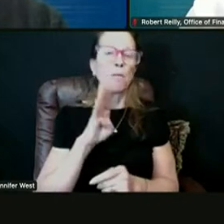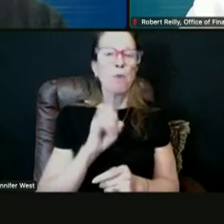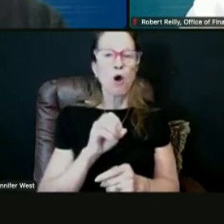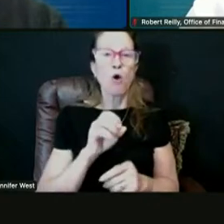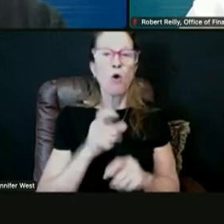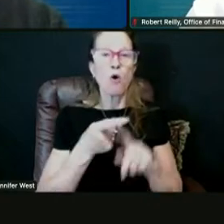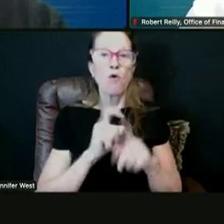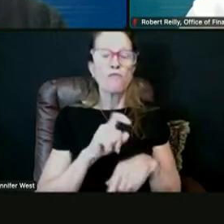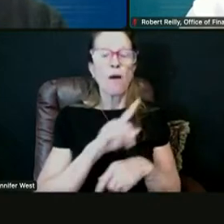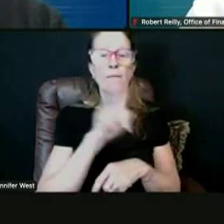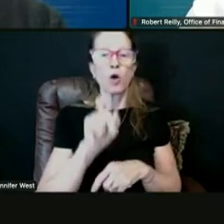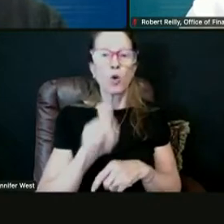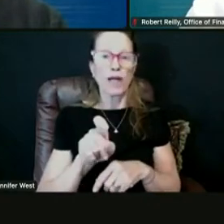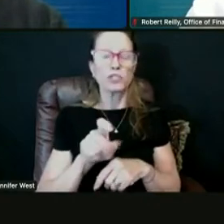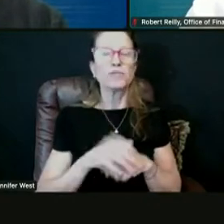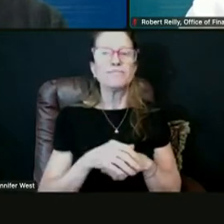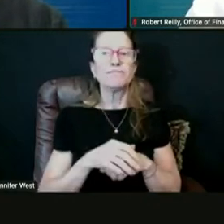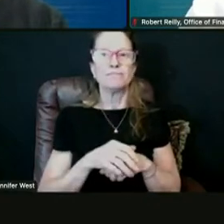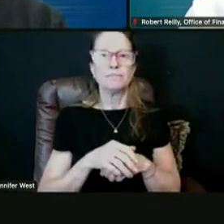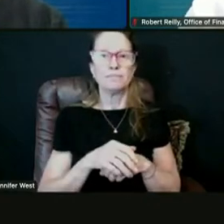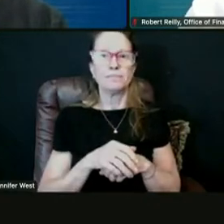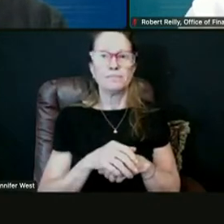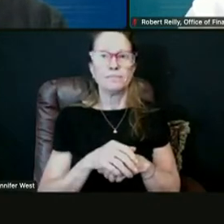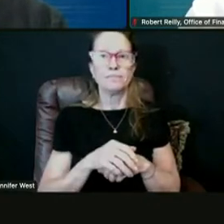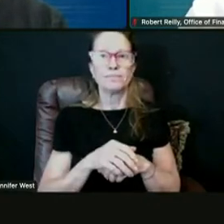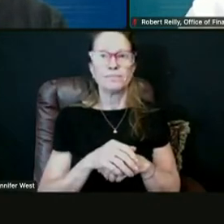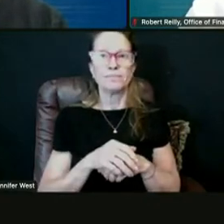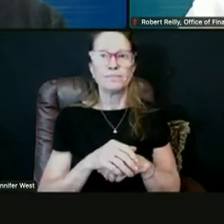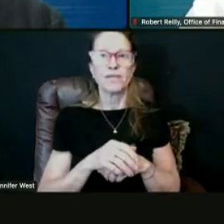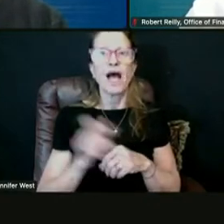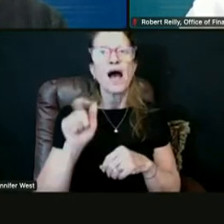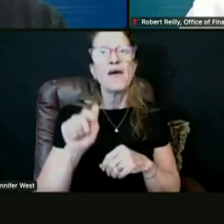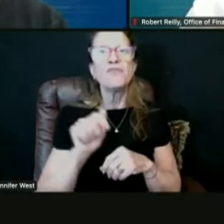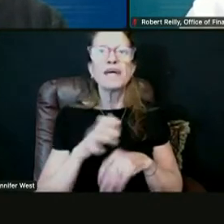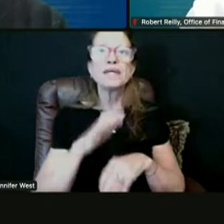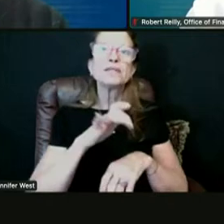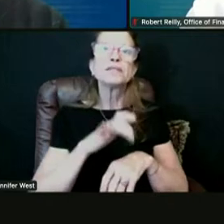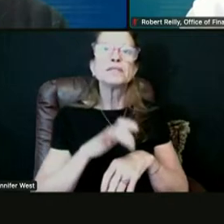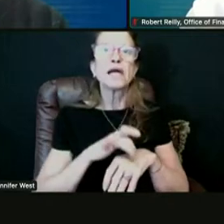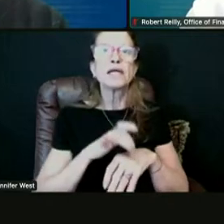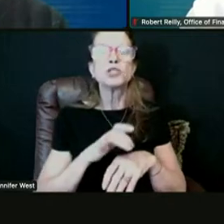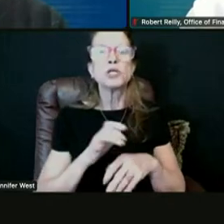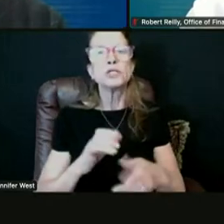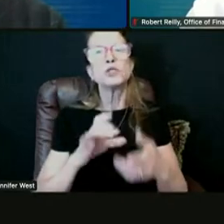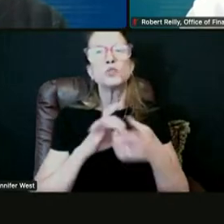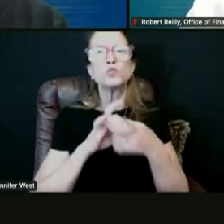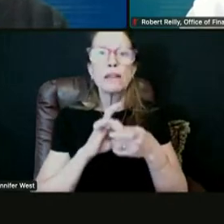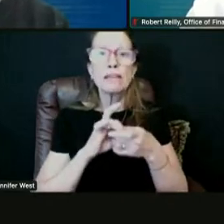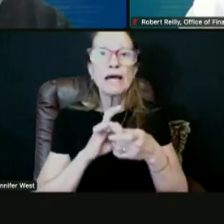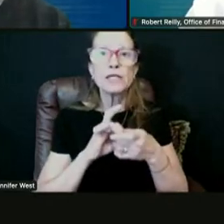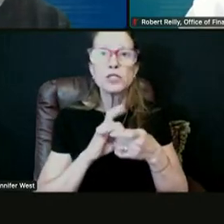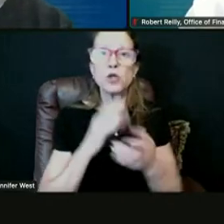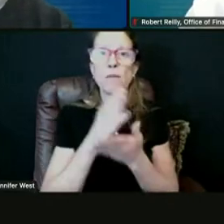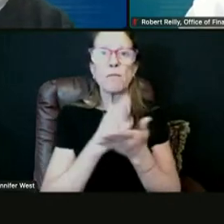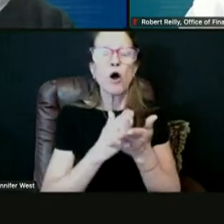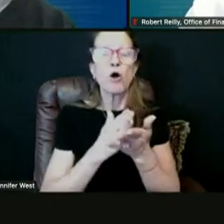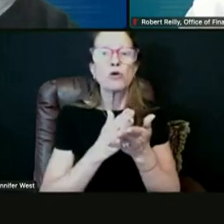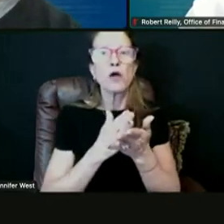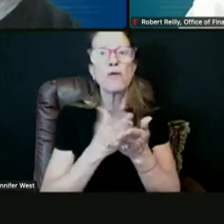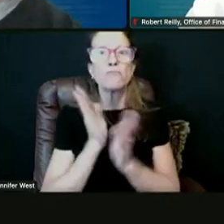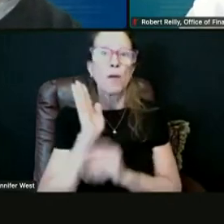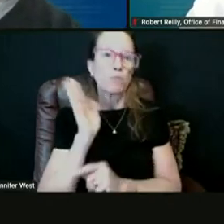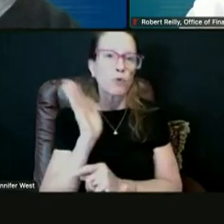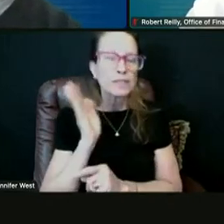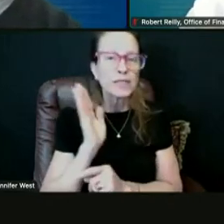Q&A. All right, and this kind of touches on a part of the presentation that was just mentioned, but someone asked, will